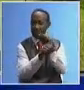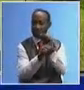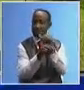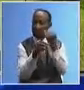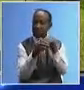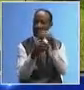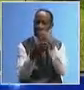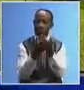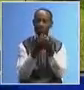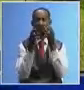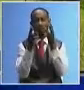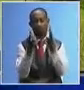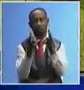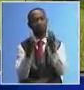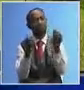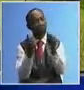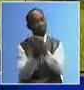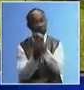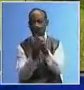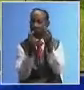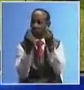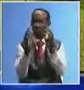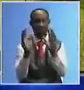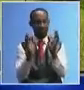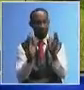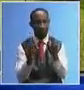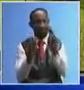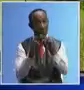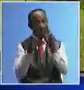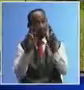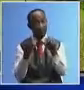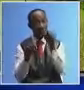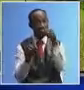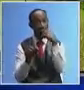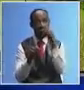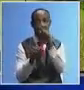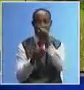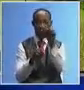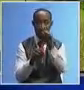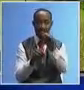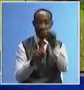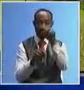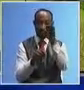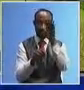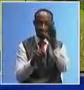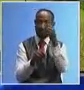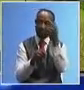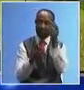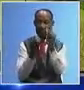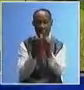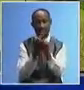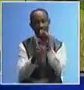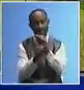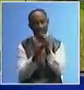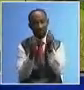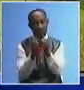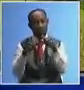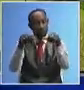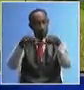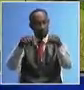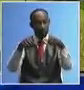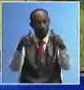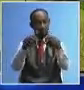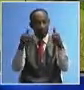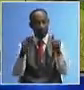and avoid misappropriation of funds. The PAC chairperson has told ZNBC News in Lusaka that he will work with the Auditor General's office to